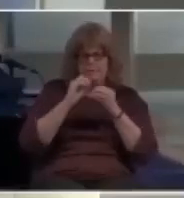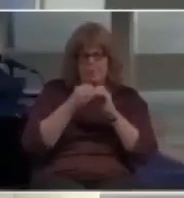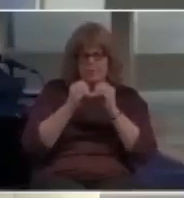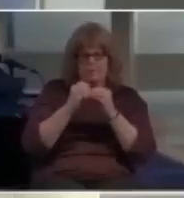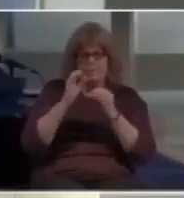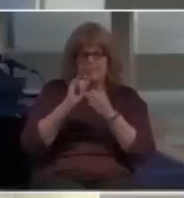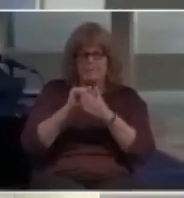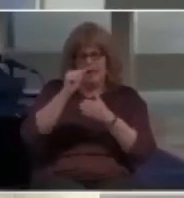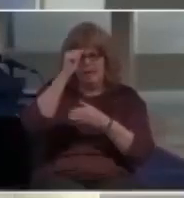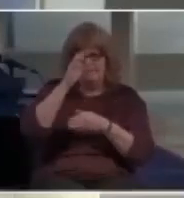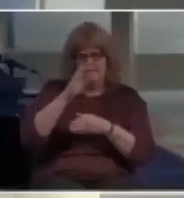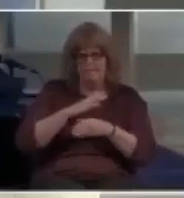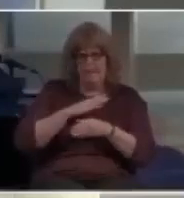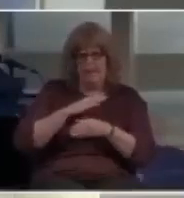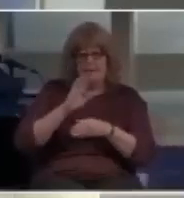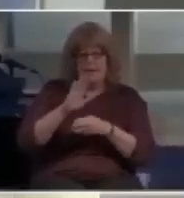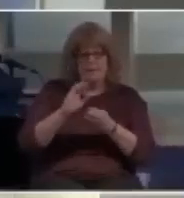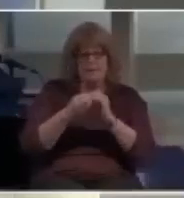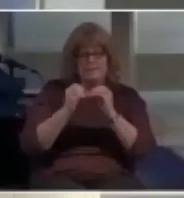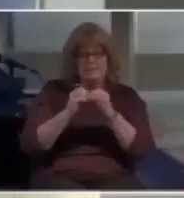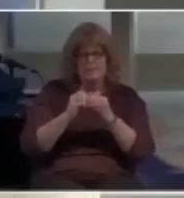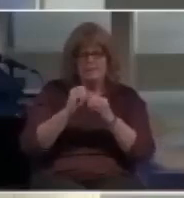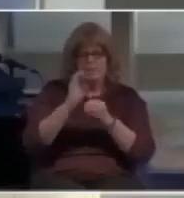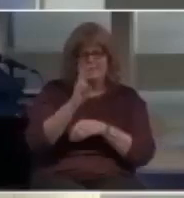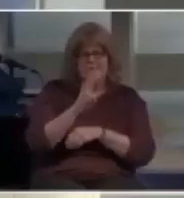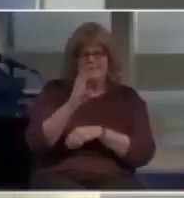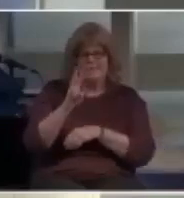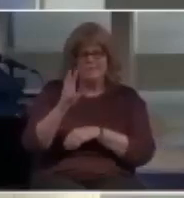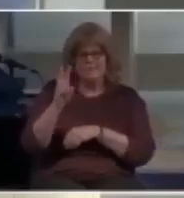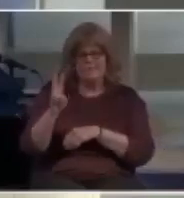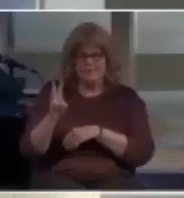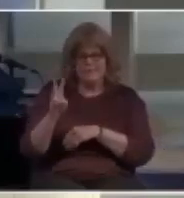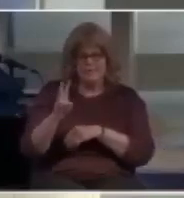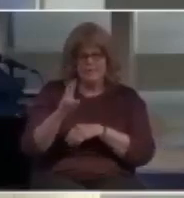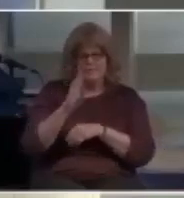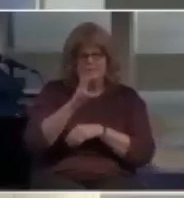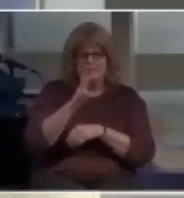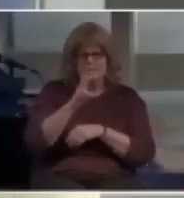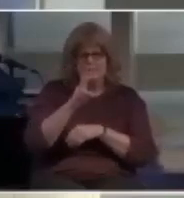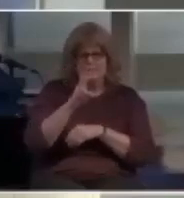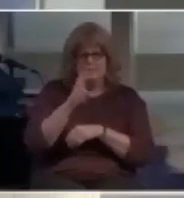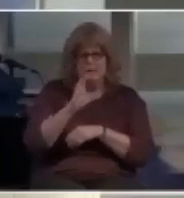that of a man, and his number is 666. It is not